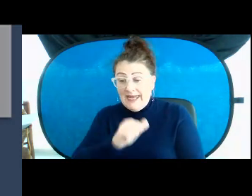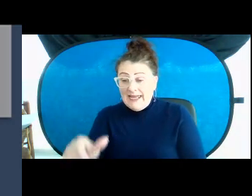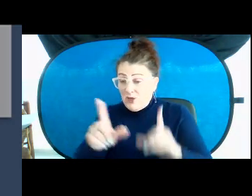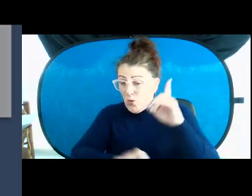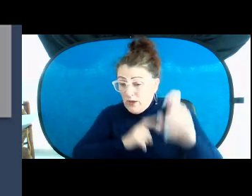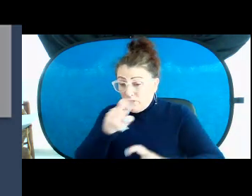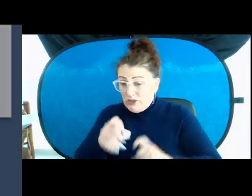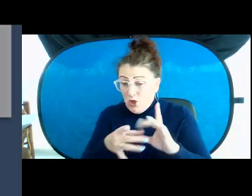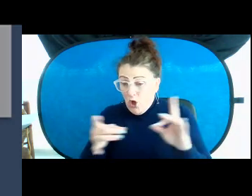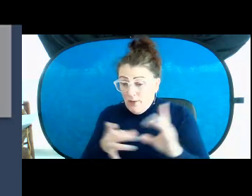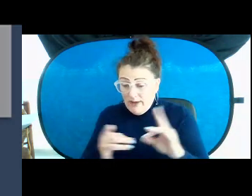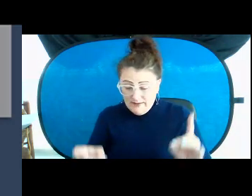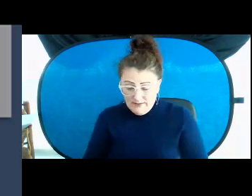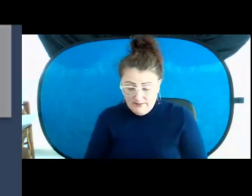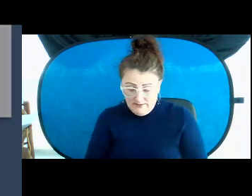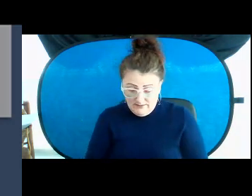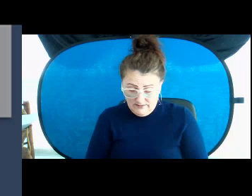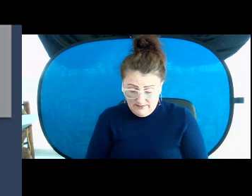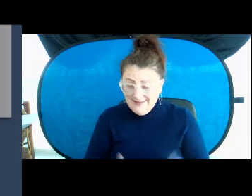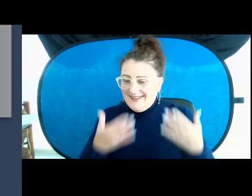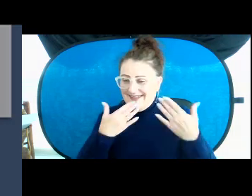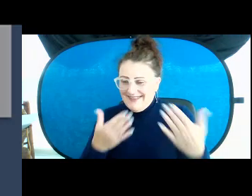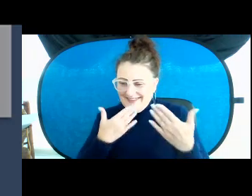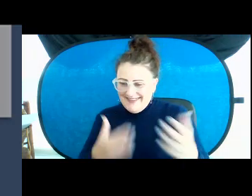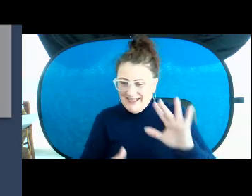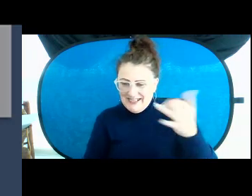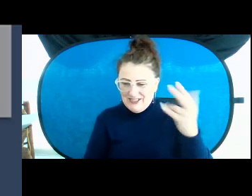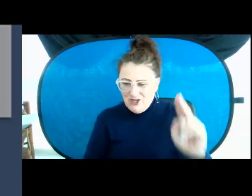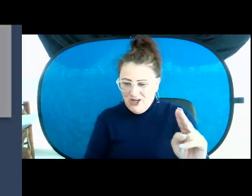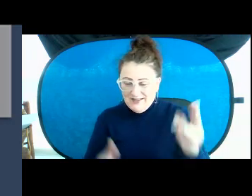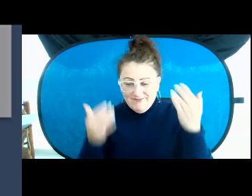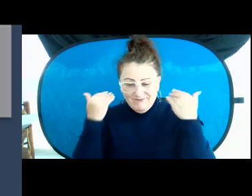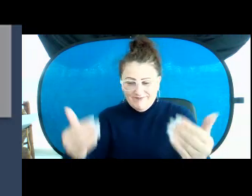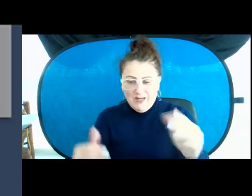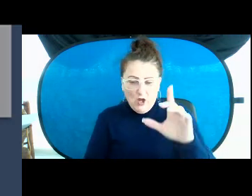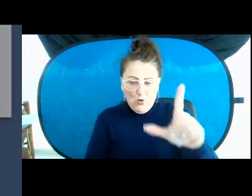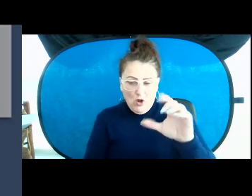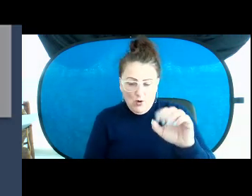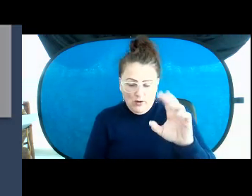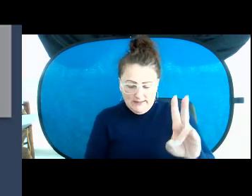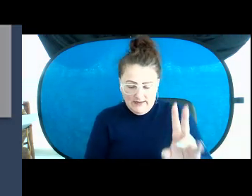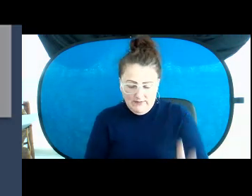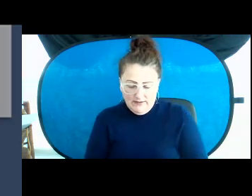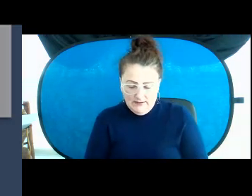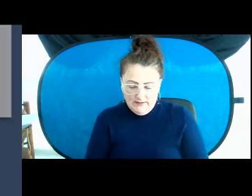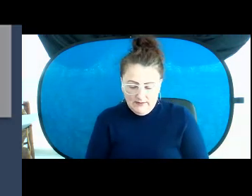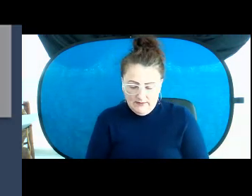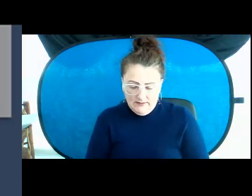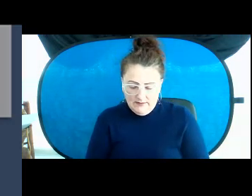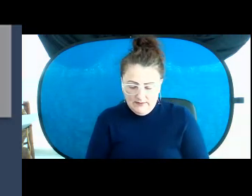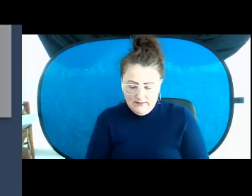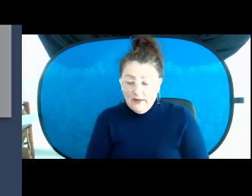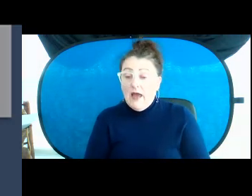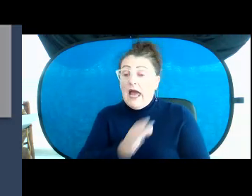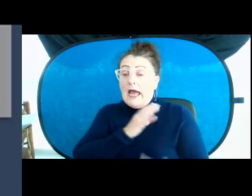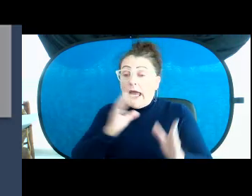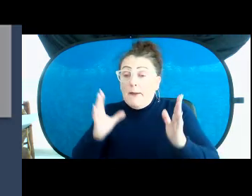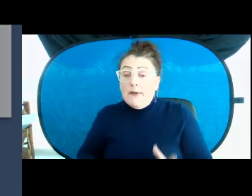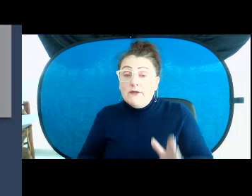dais? Hearing none. Thank you, John. Moving on to item 107, Anya. Commissioners,